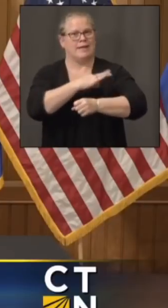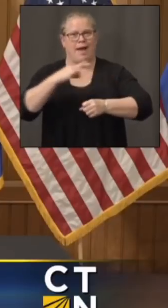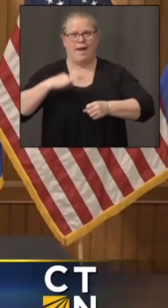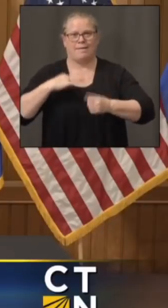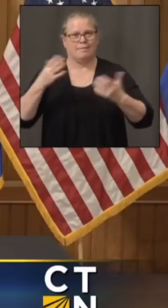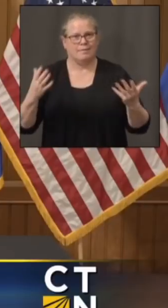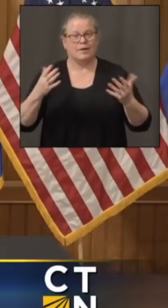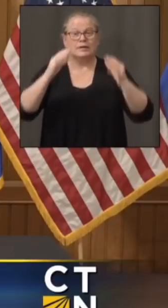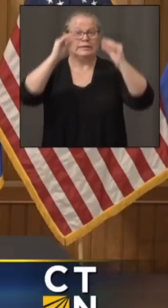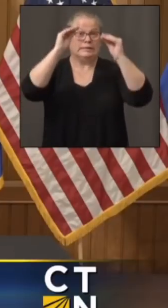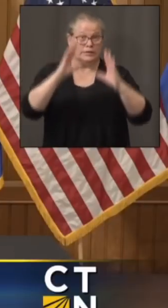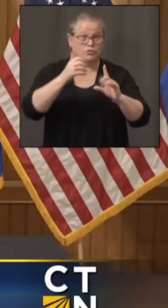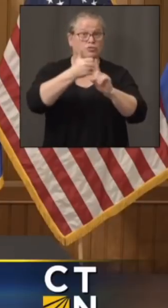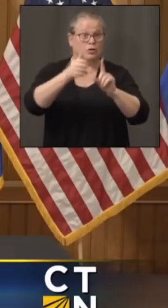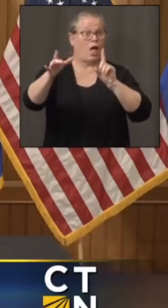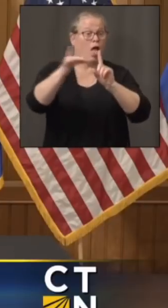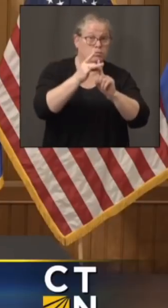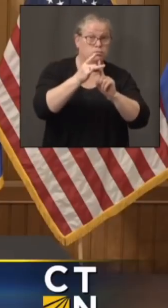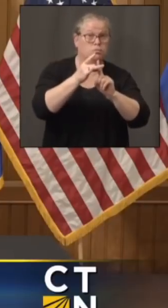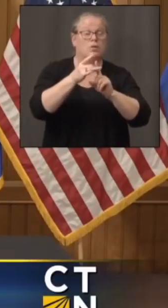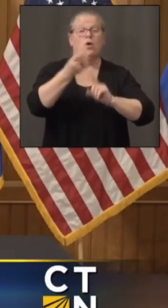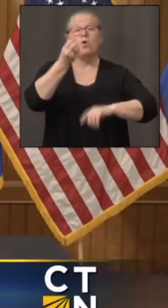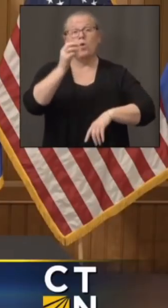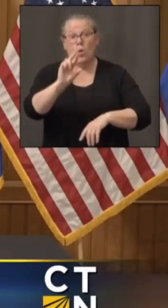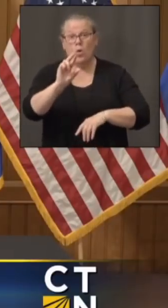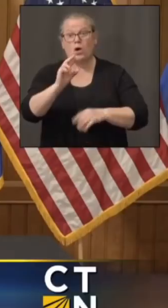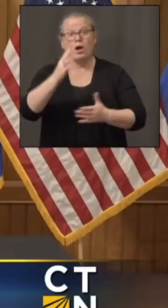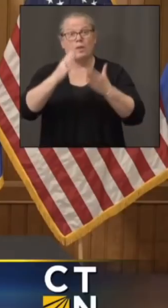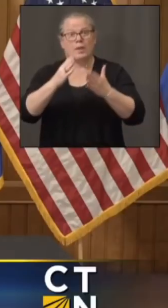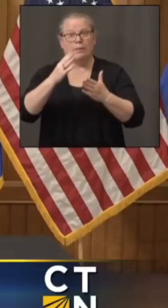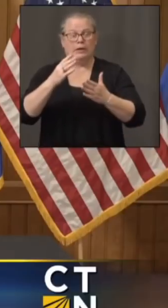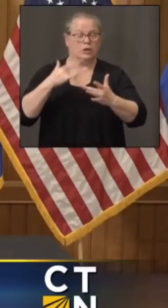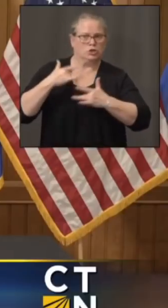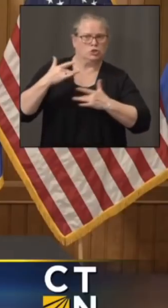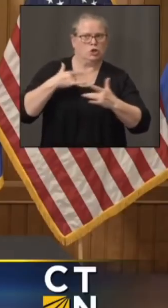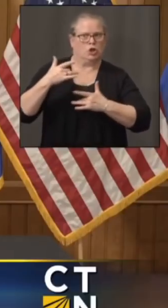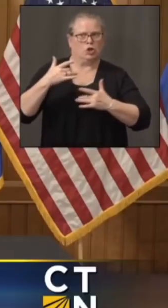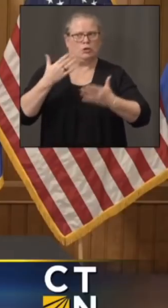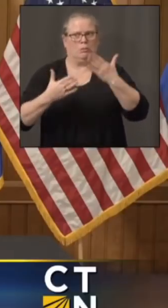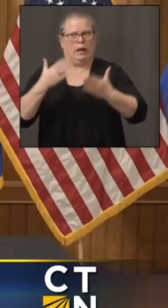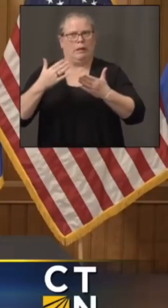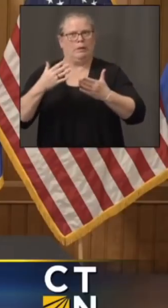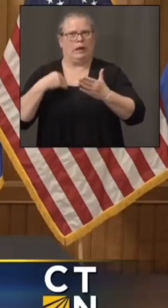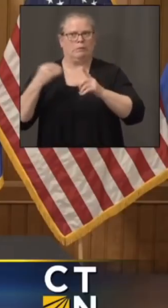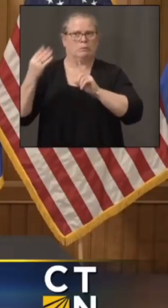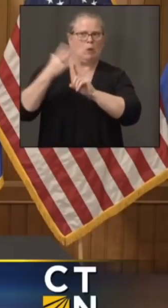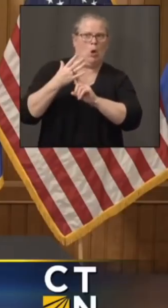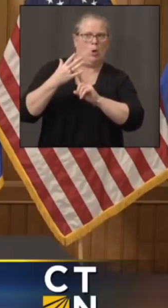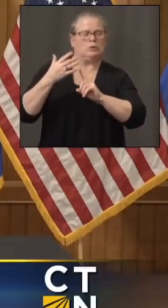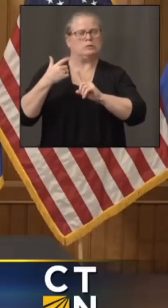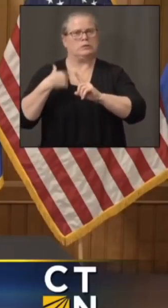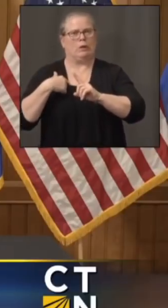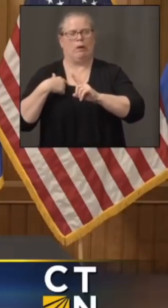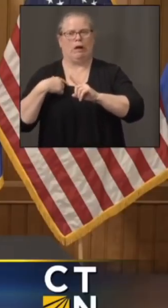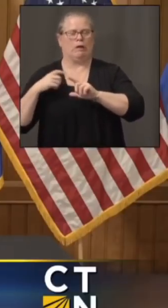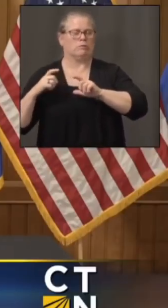be infected. Districts are competing for substitute teachers. Is this something the state's